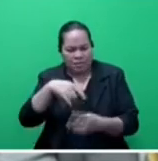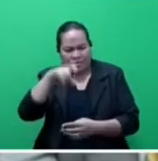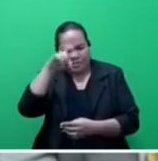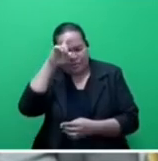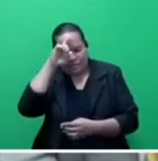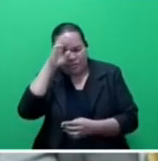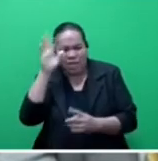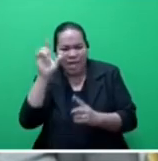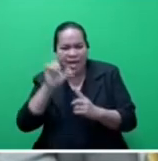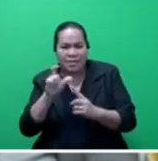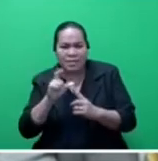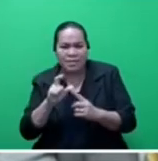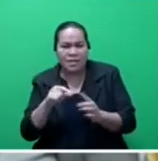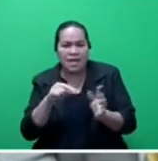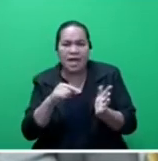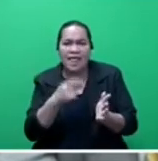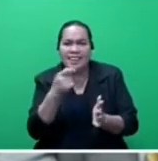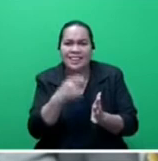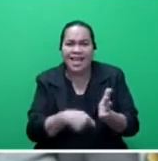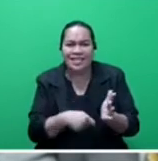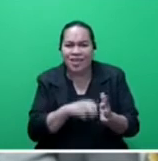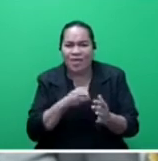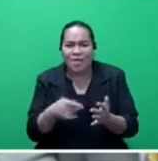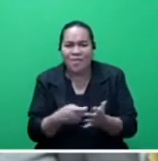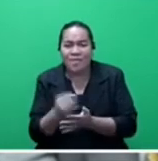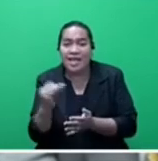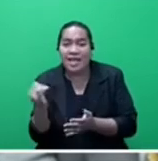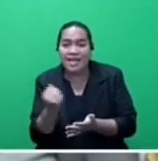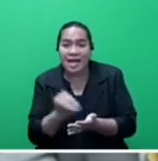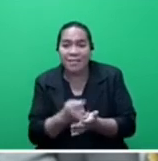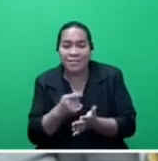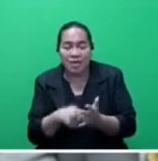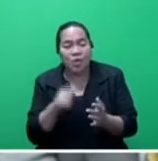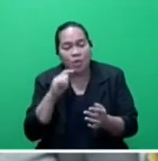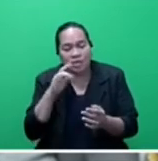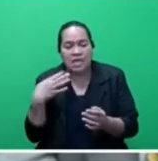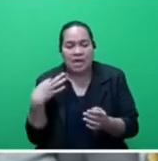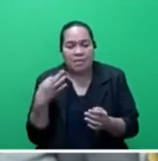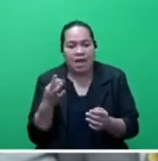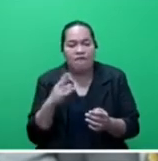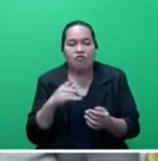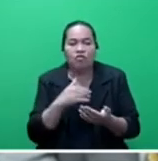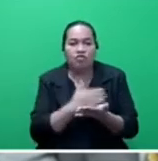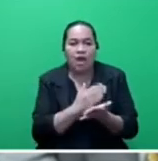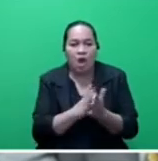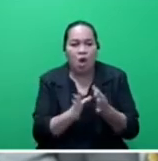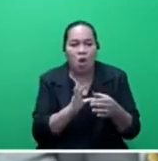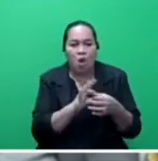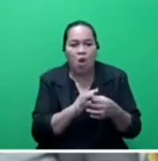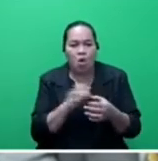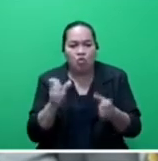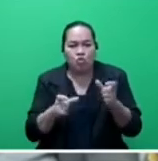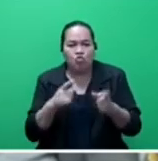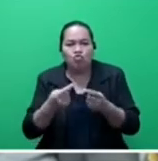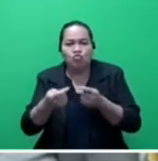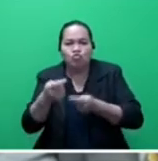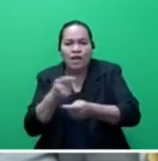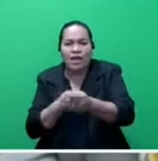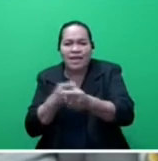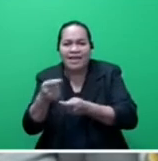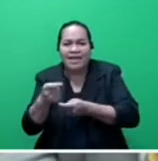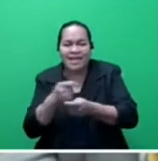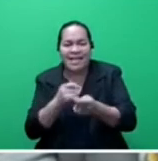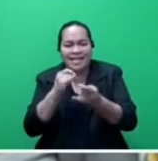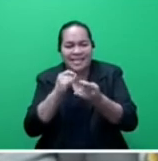gains tax exemptions and income tax exemptions will still apply for shareholders who trade in the SPSC.